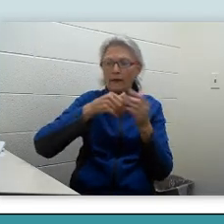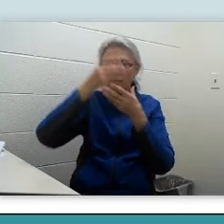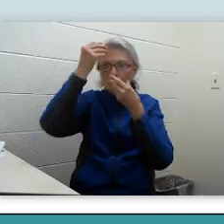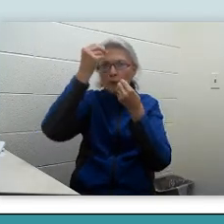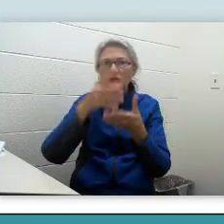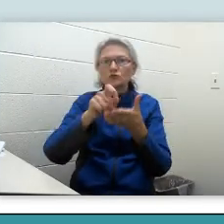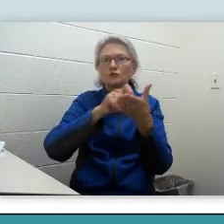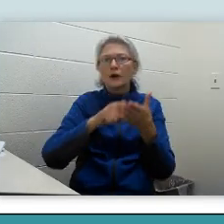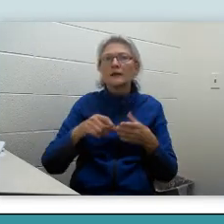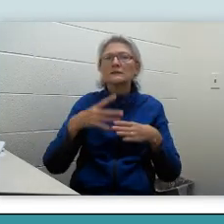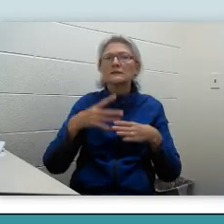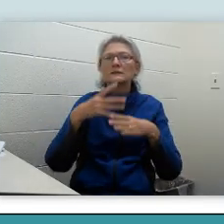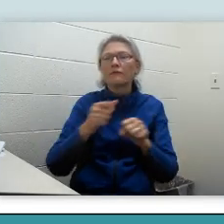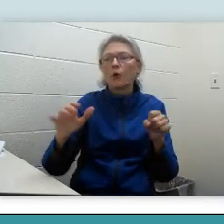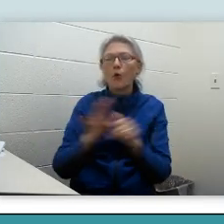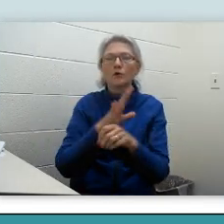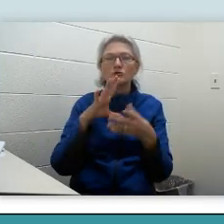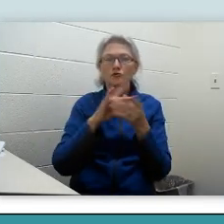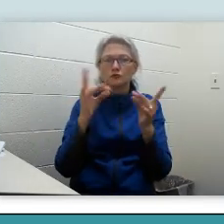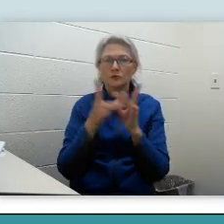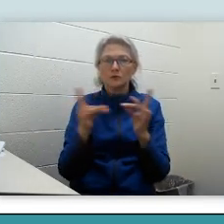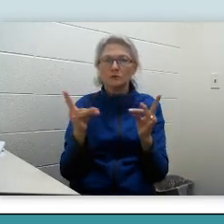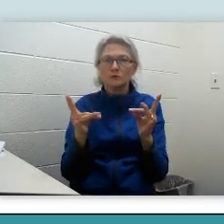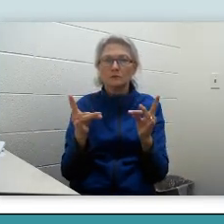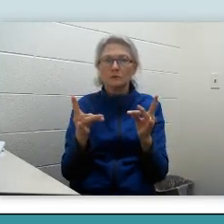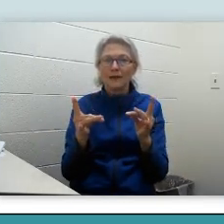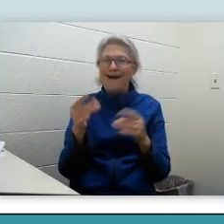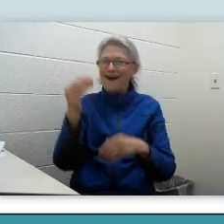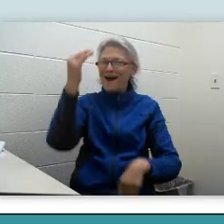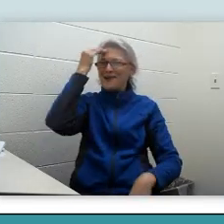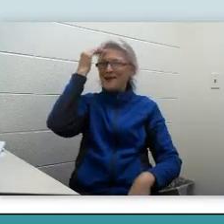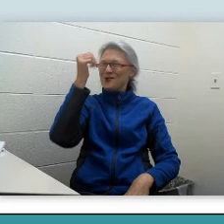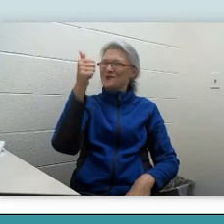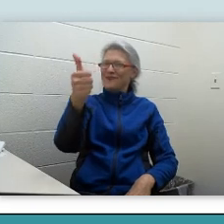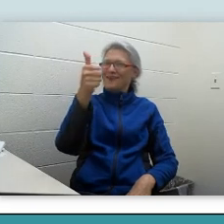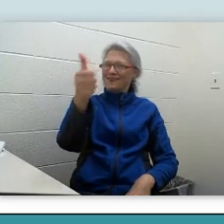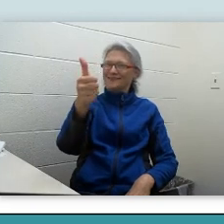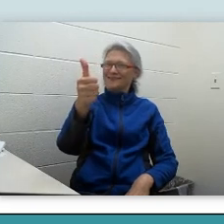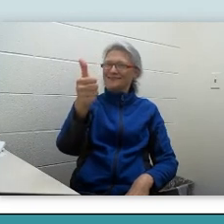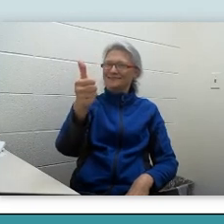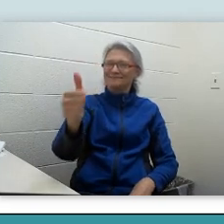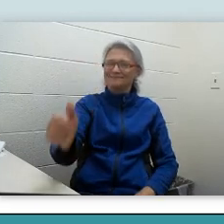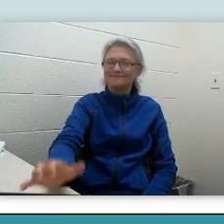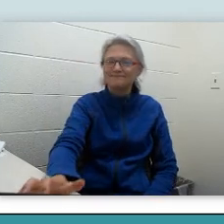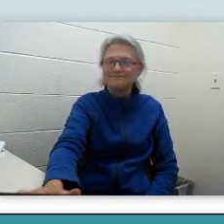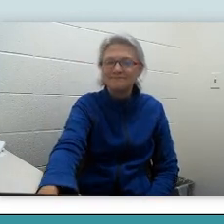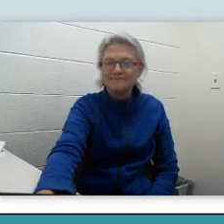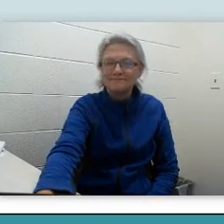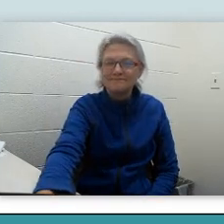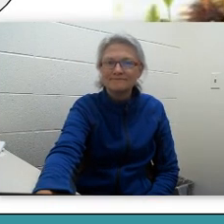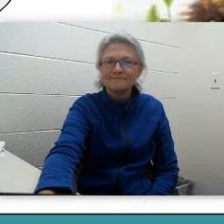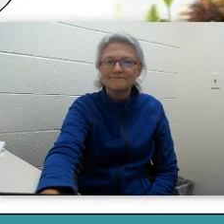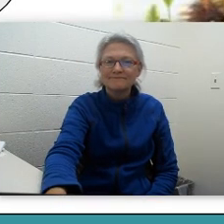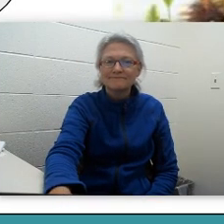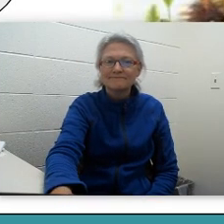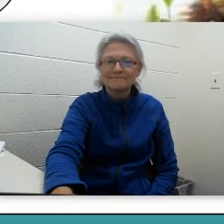write a summary of the entire text. I know you've got this.